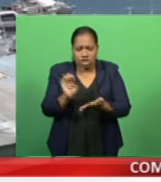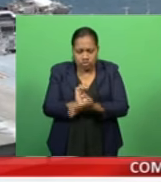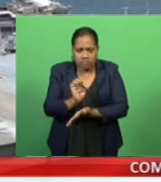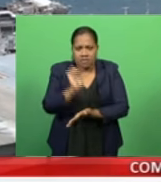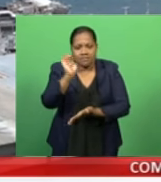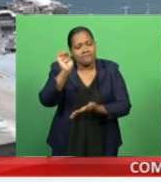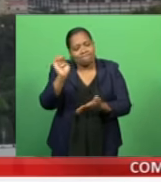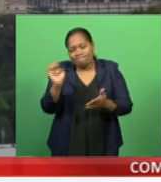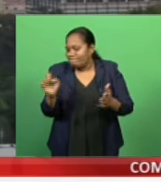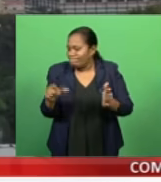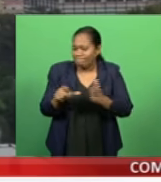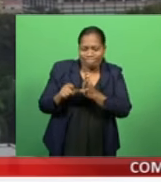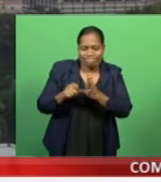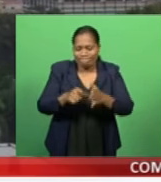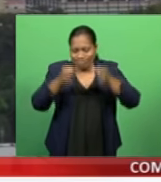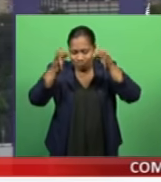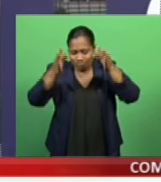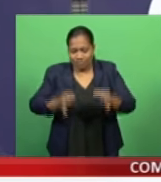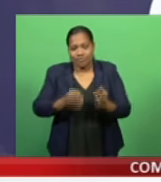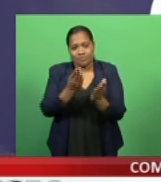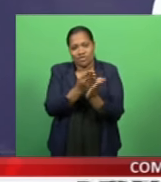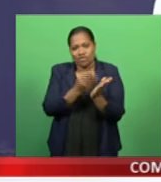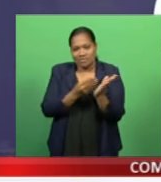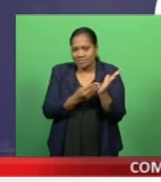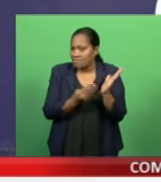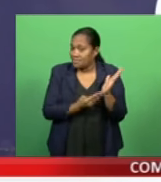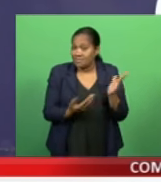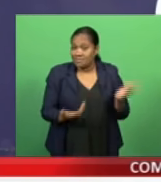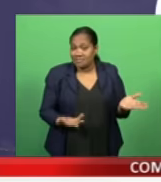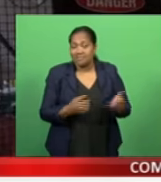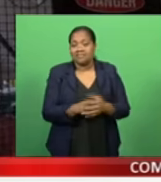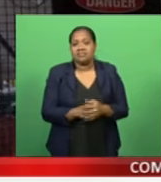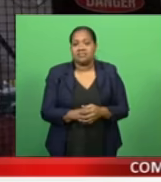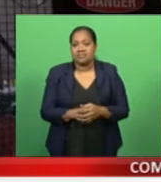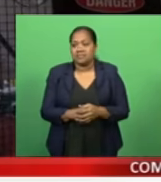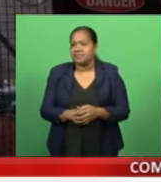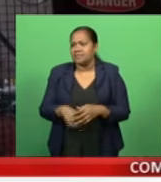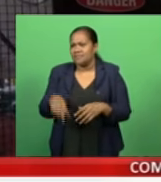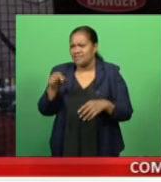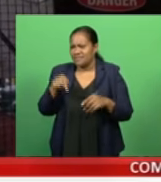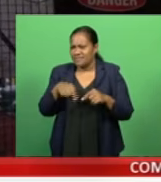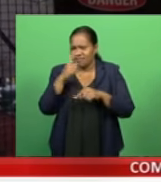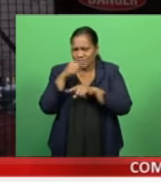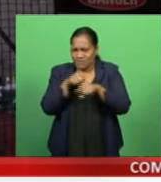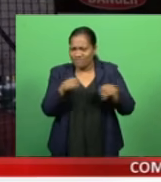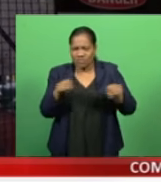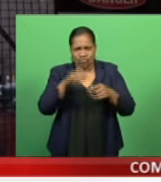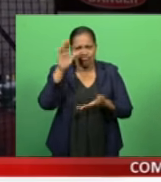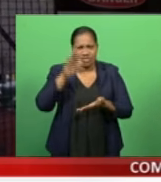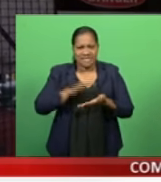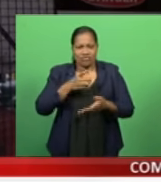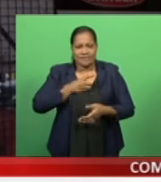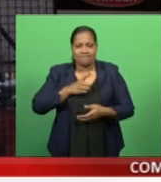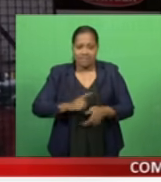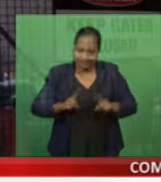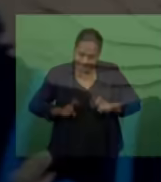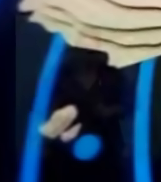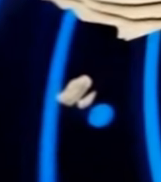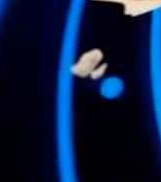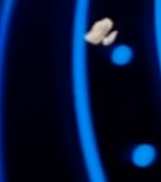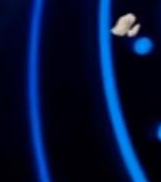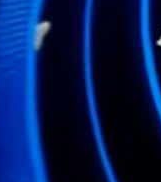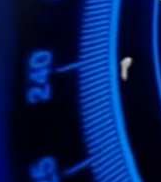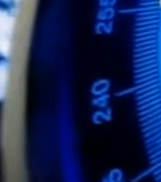tough decisions in upcoming budget. And sanitary paper makers face reduced demand. Stay with us.